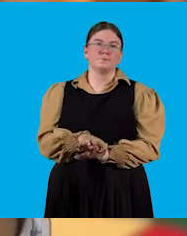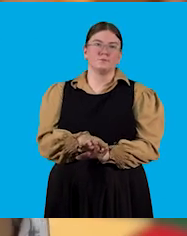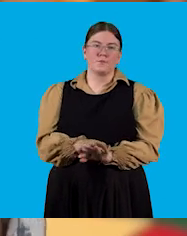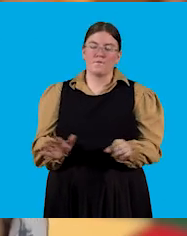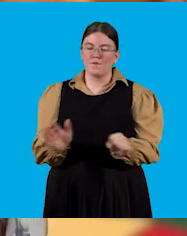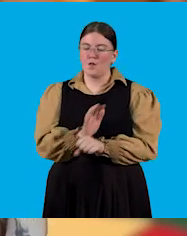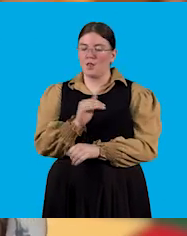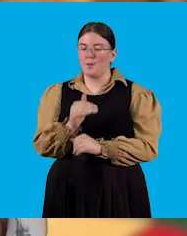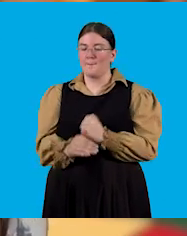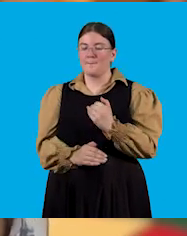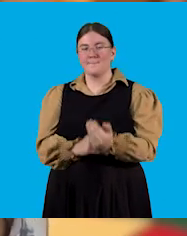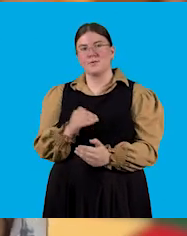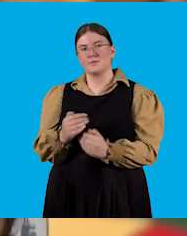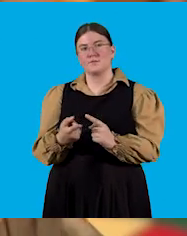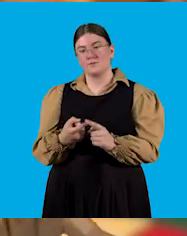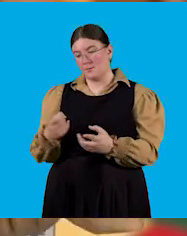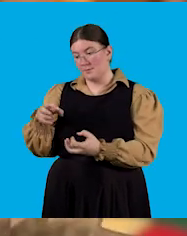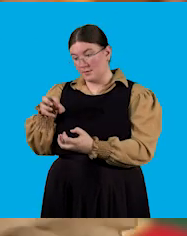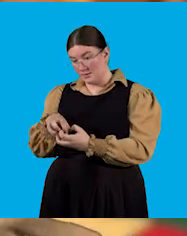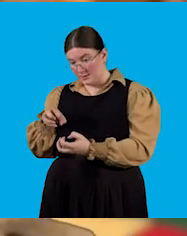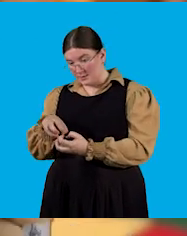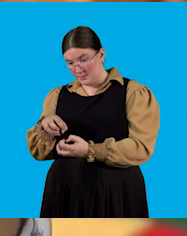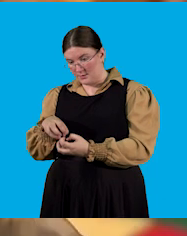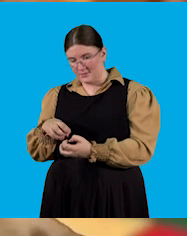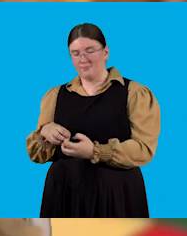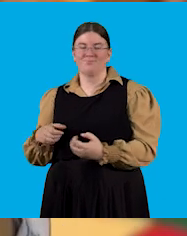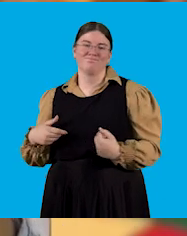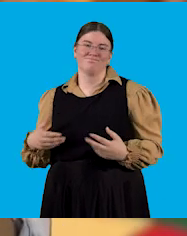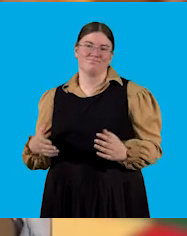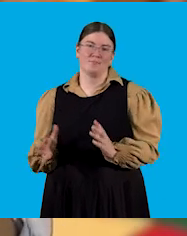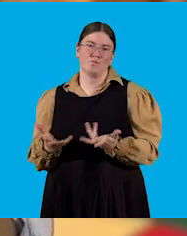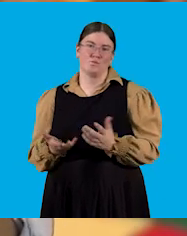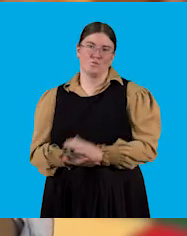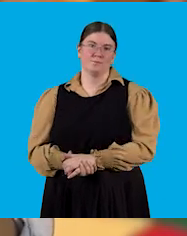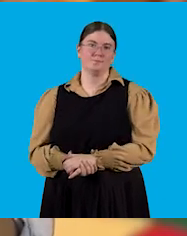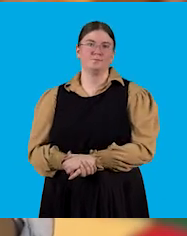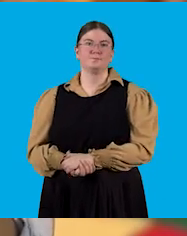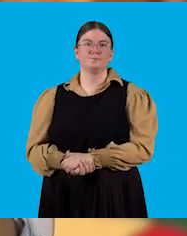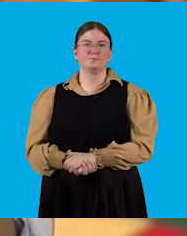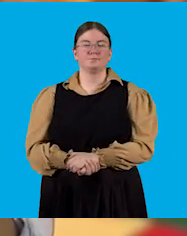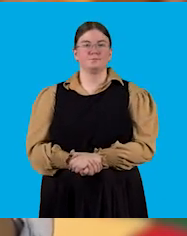whole process of the egg cell being released starts.